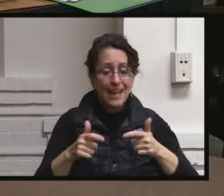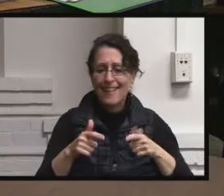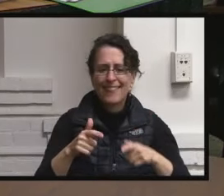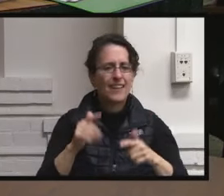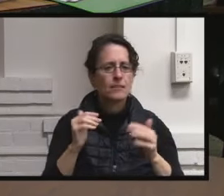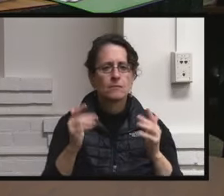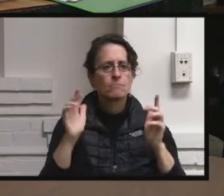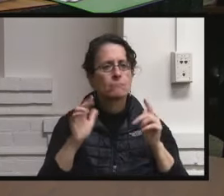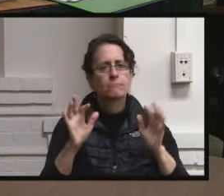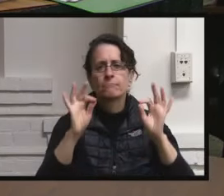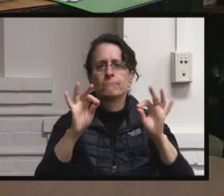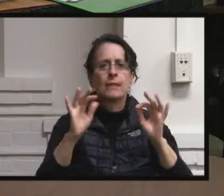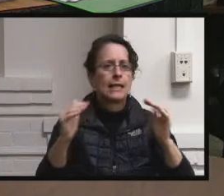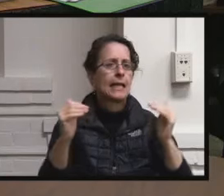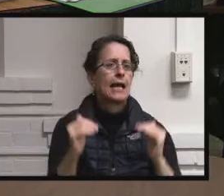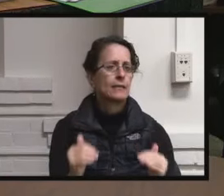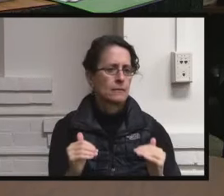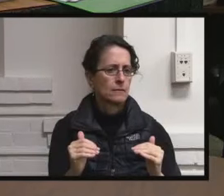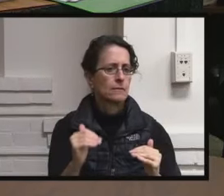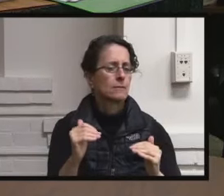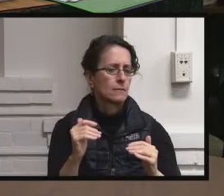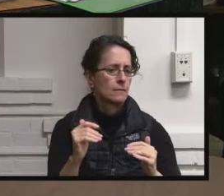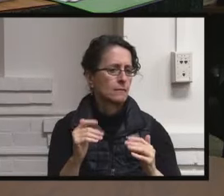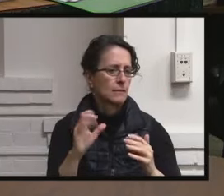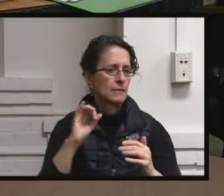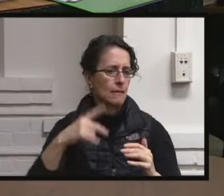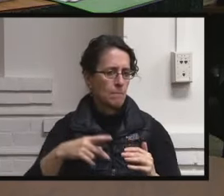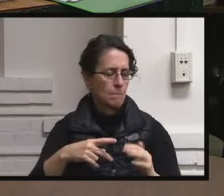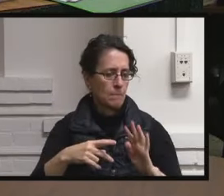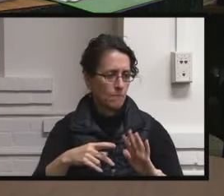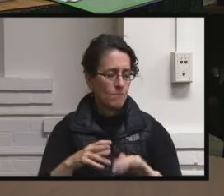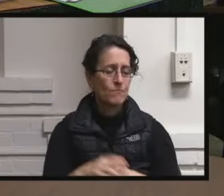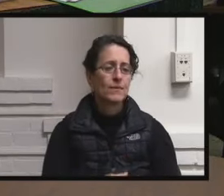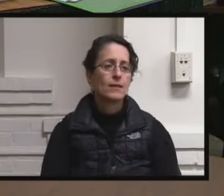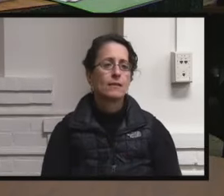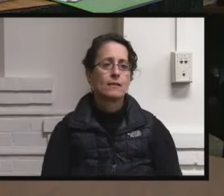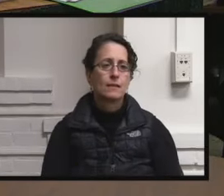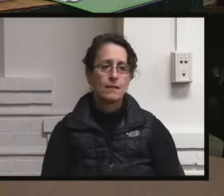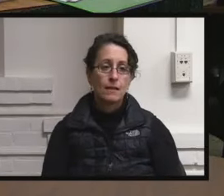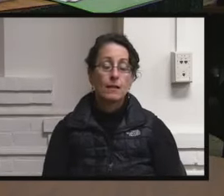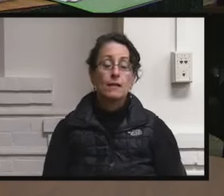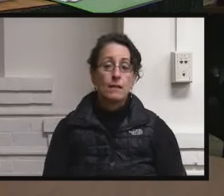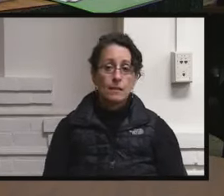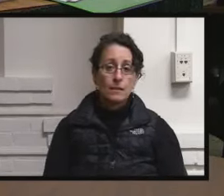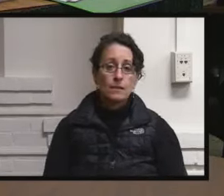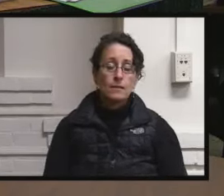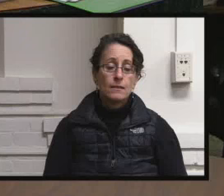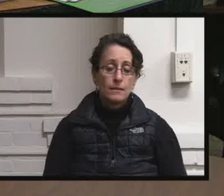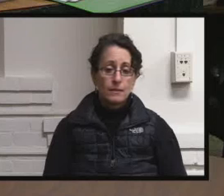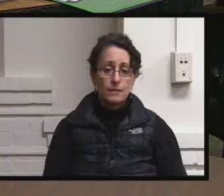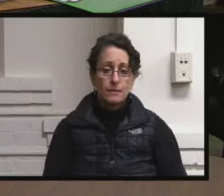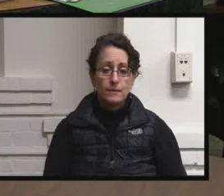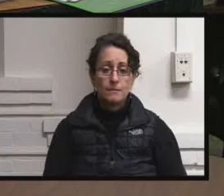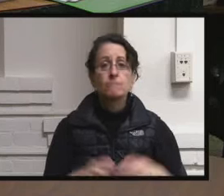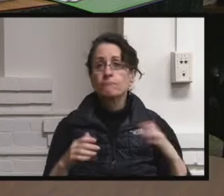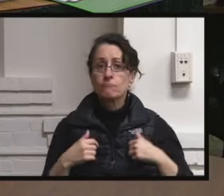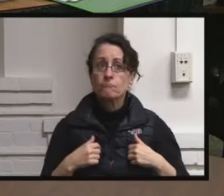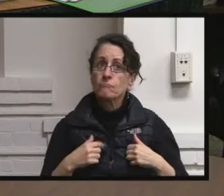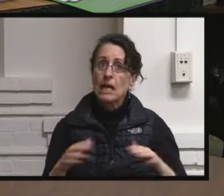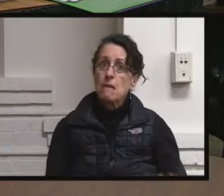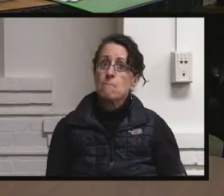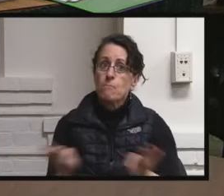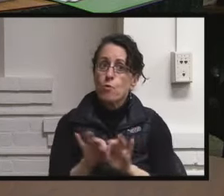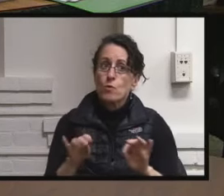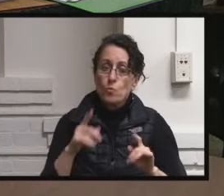this be approved. I know that based on the nature of this being further change in the solid waste system, that you'll want to hear from the community